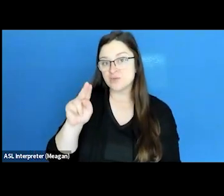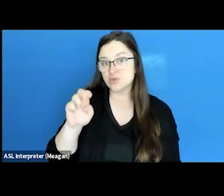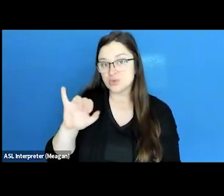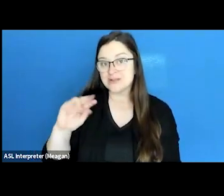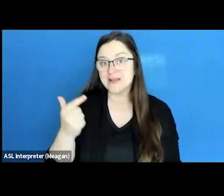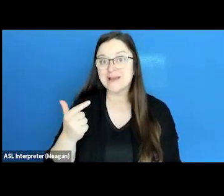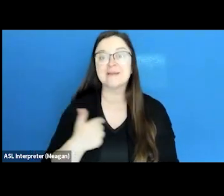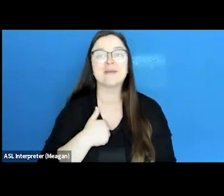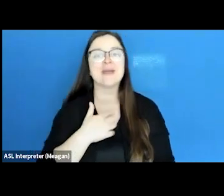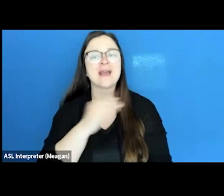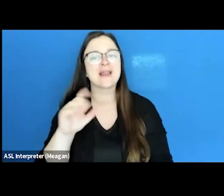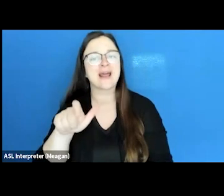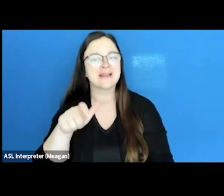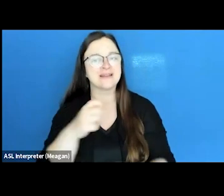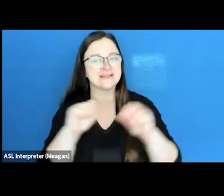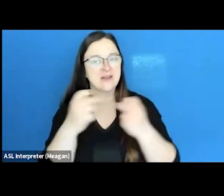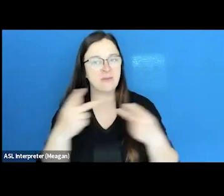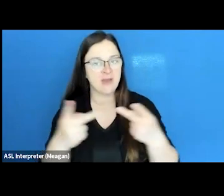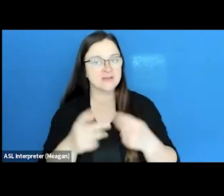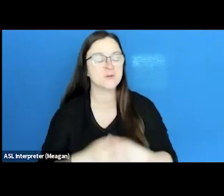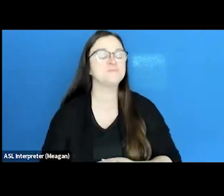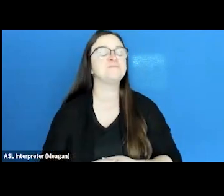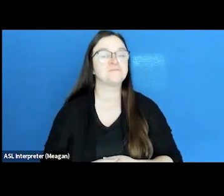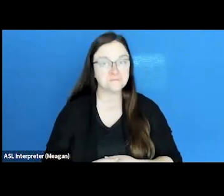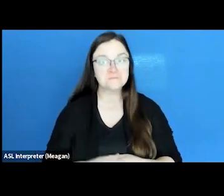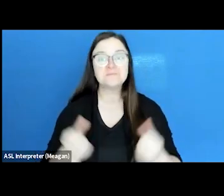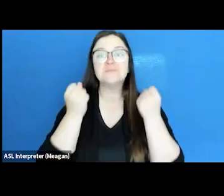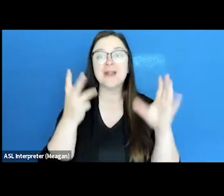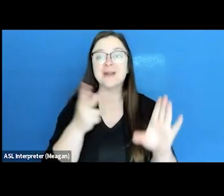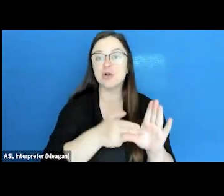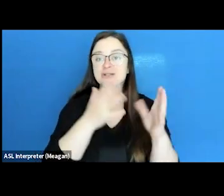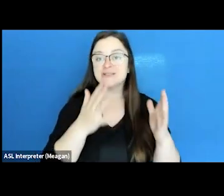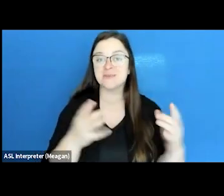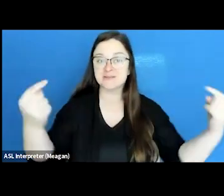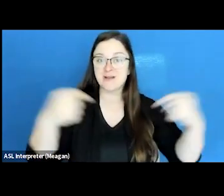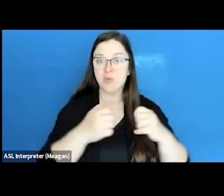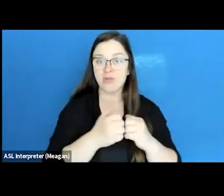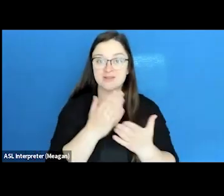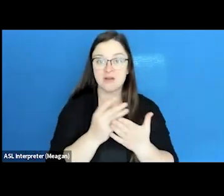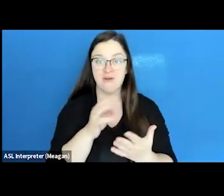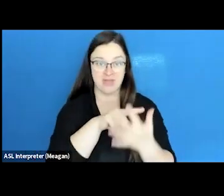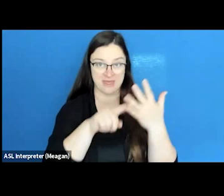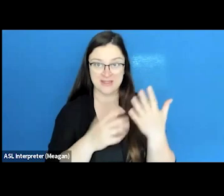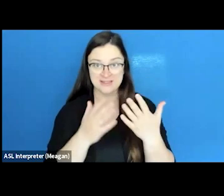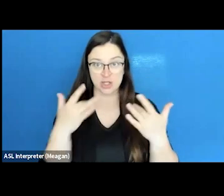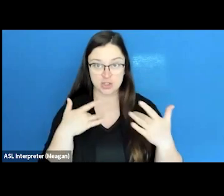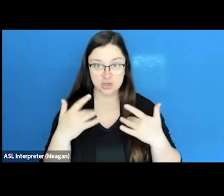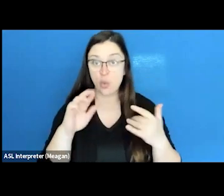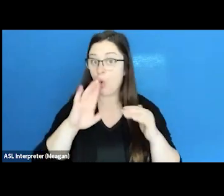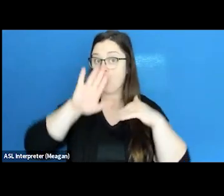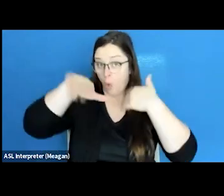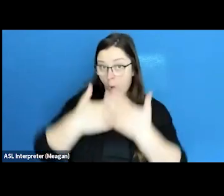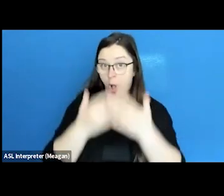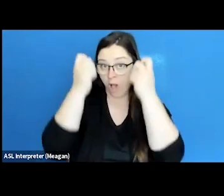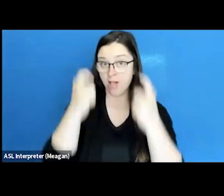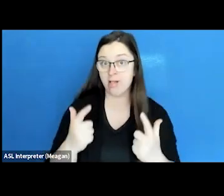place. So a lot of our participants come in with some of these concerns or all of these concerns at one point